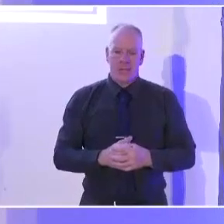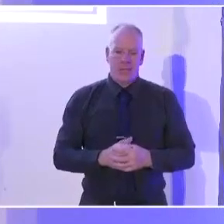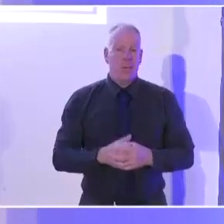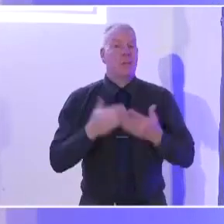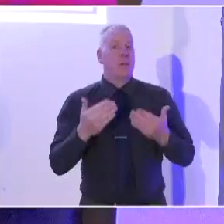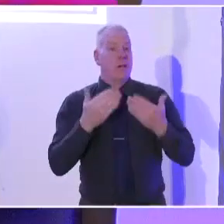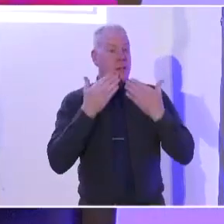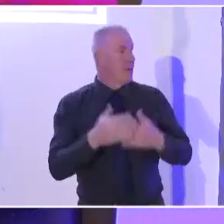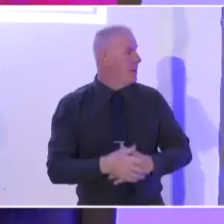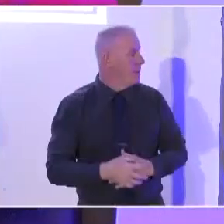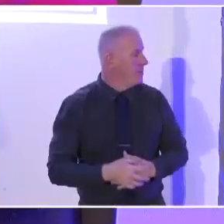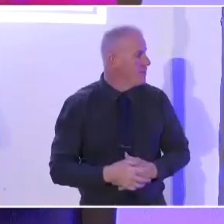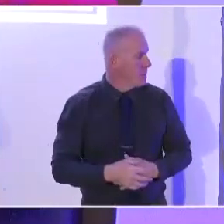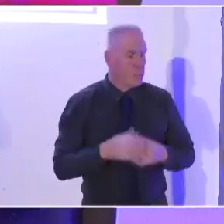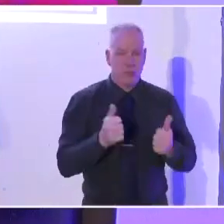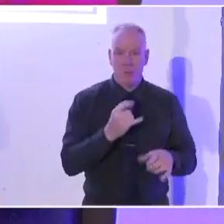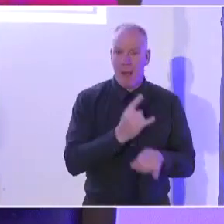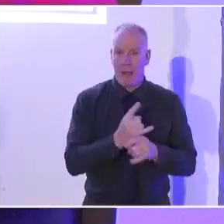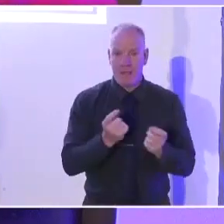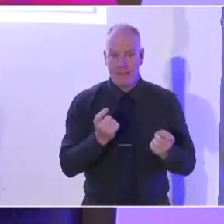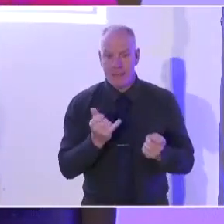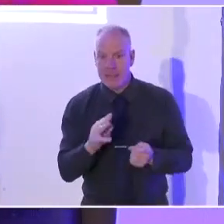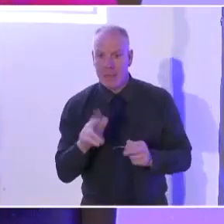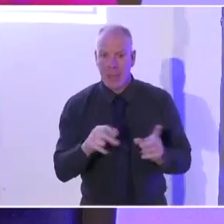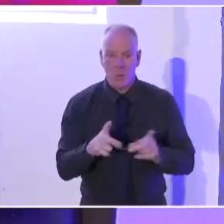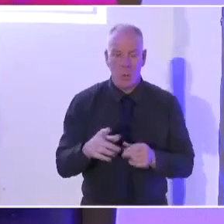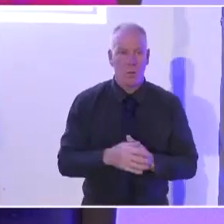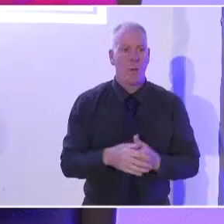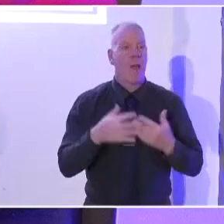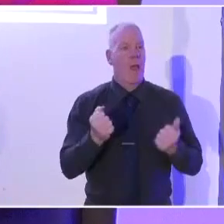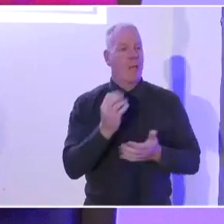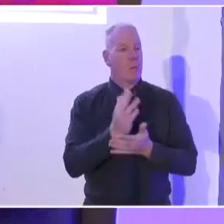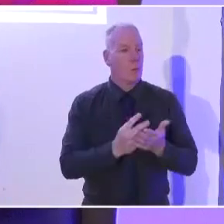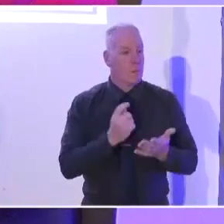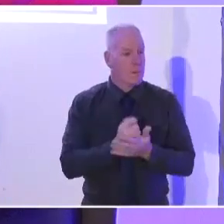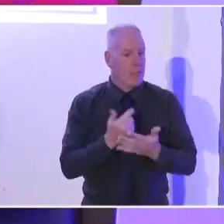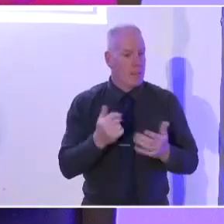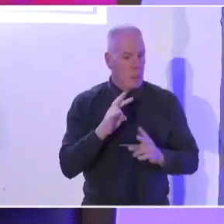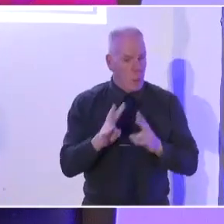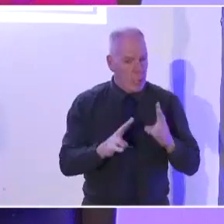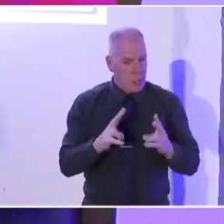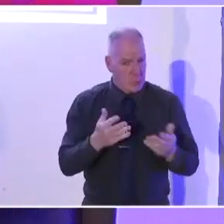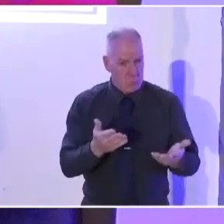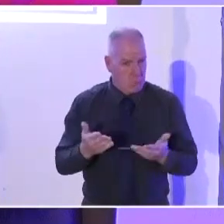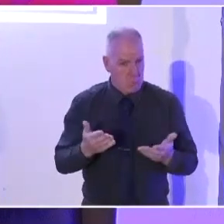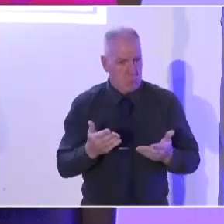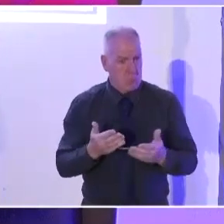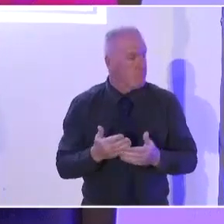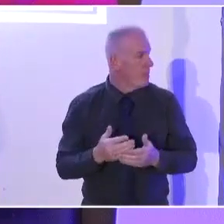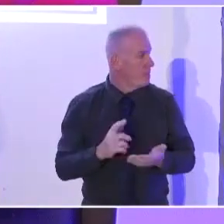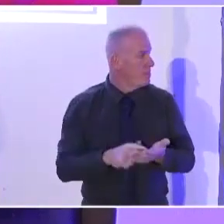Great, yeah. Thanks very much, Julie. Very helpful, practical tips. So I think we do have some time for a couple of questions. So